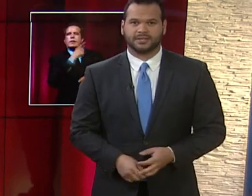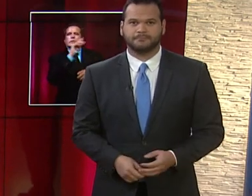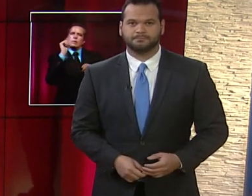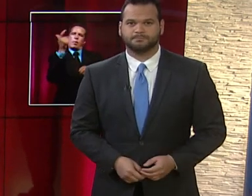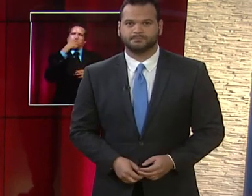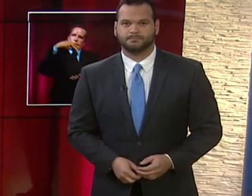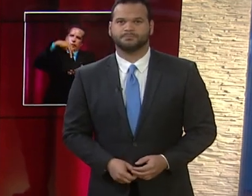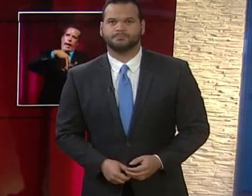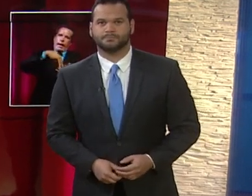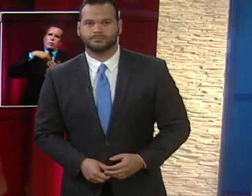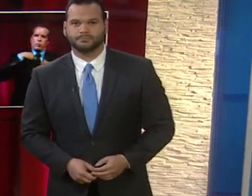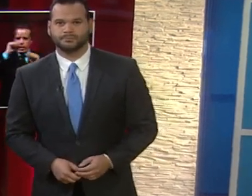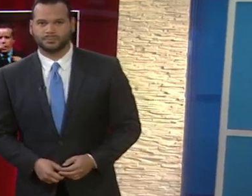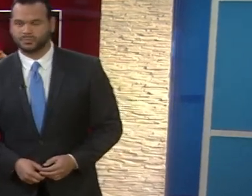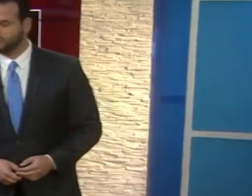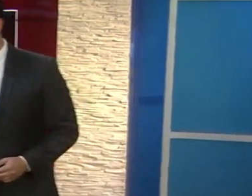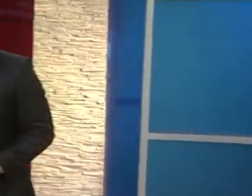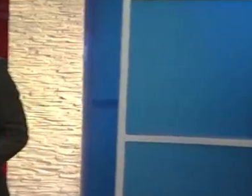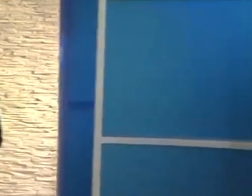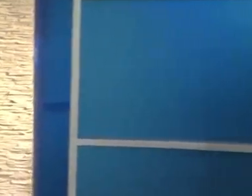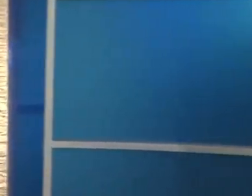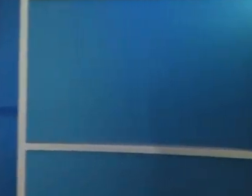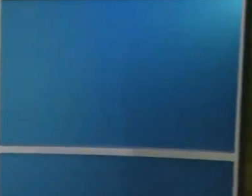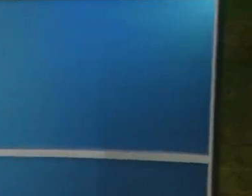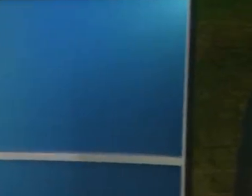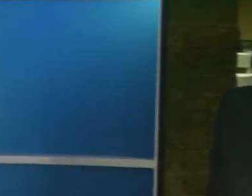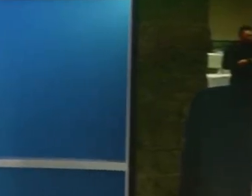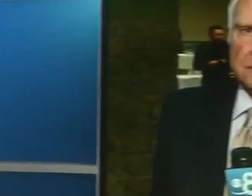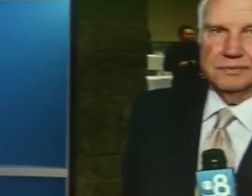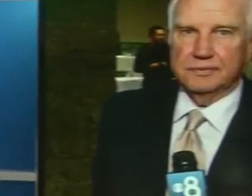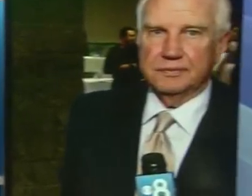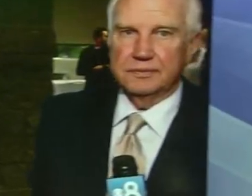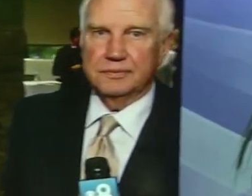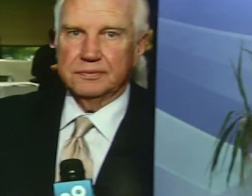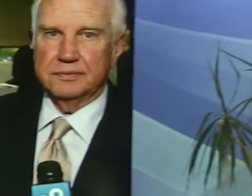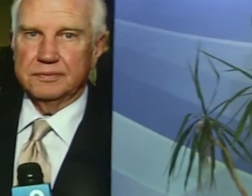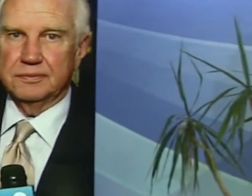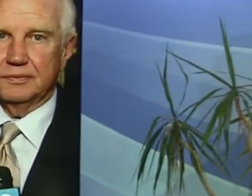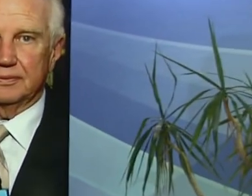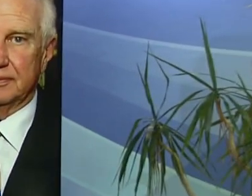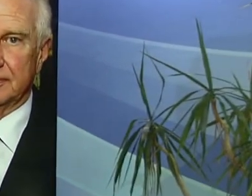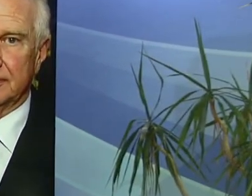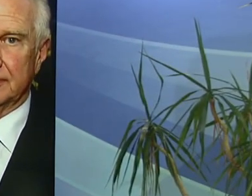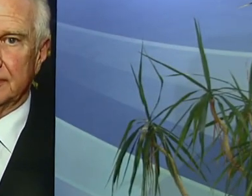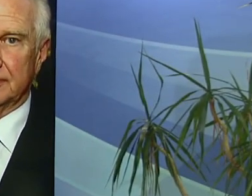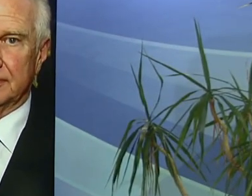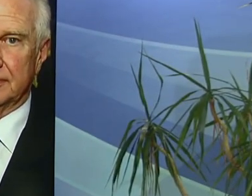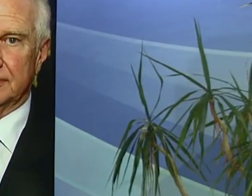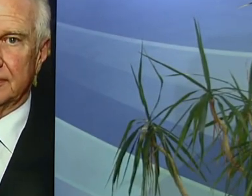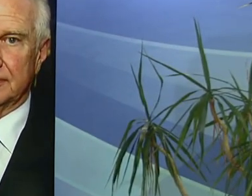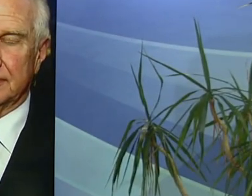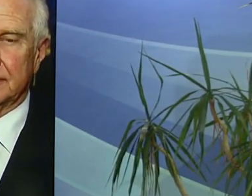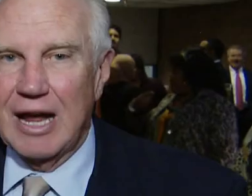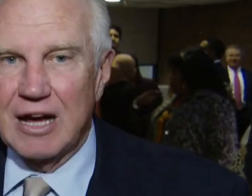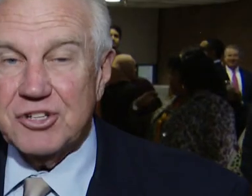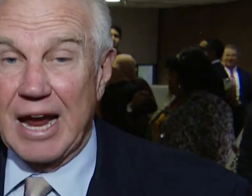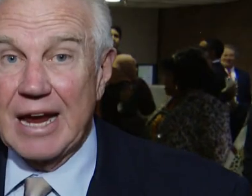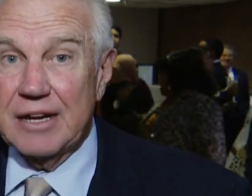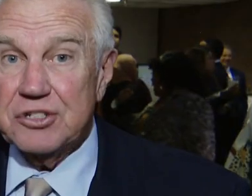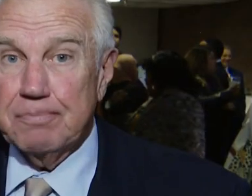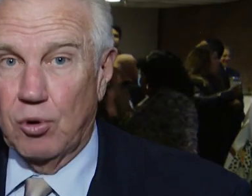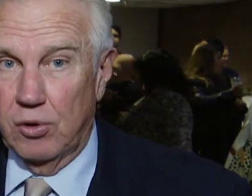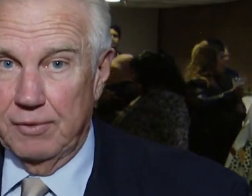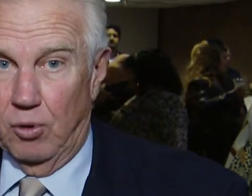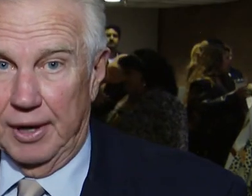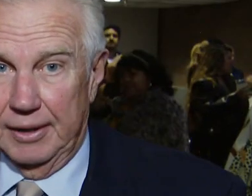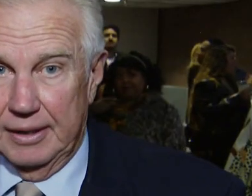for next year. CBS 8's Steve Fiorina breaks it all down for us in tonight's top story. Steve? A nearly full house and